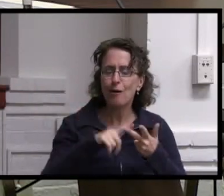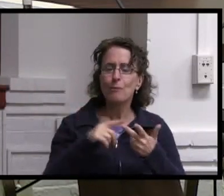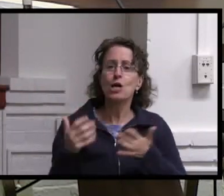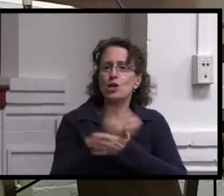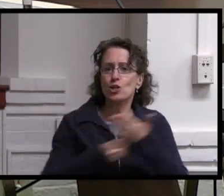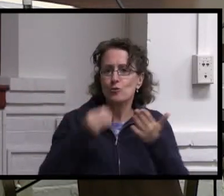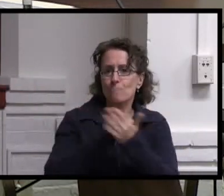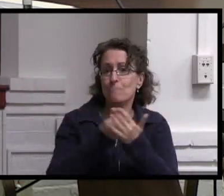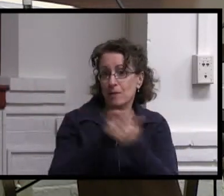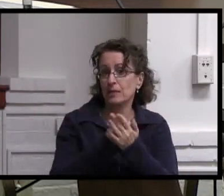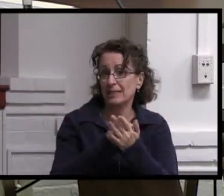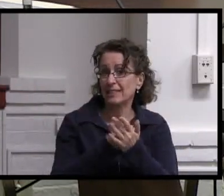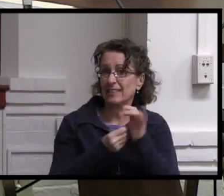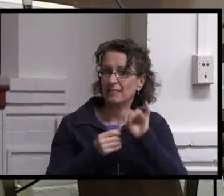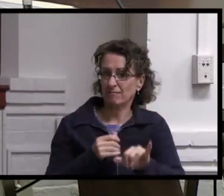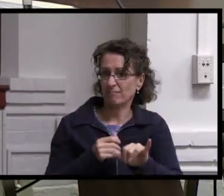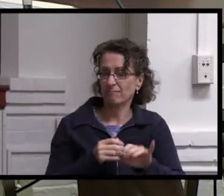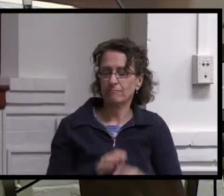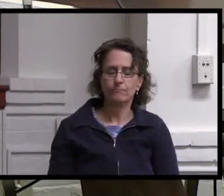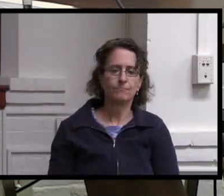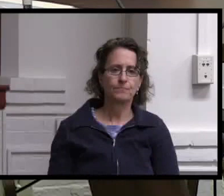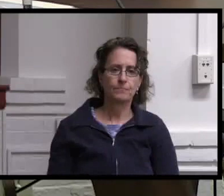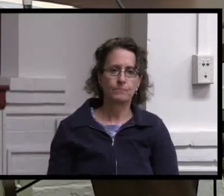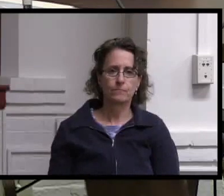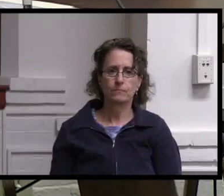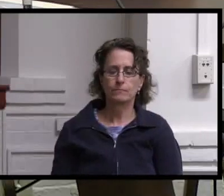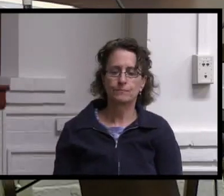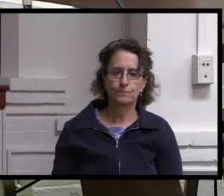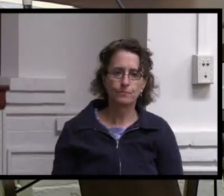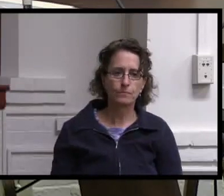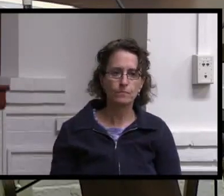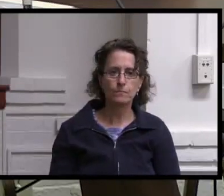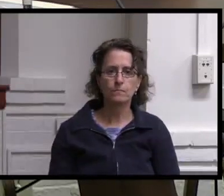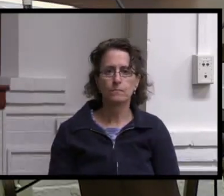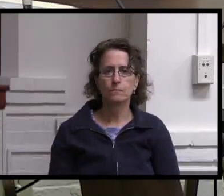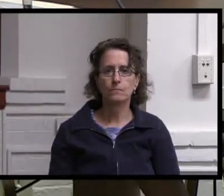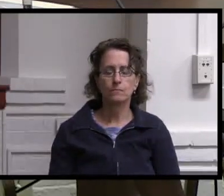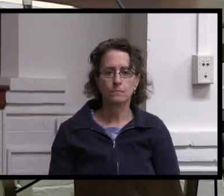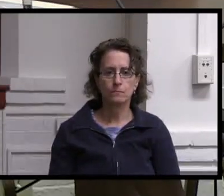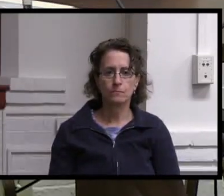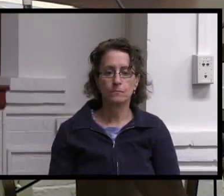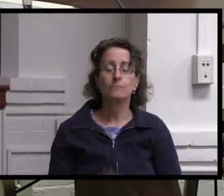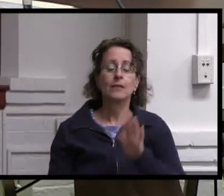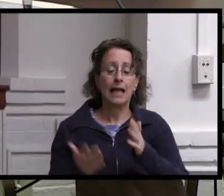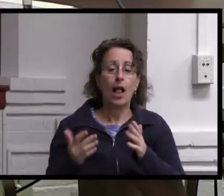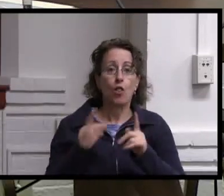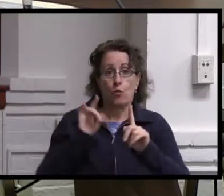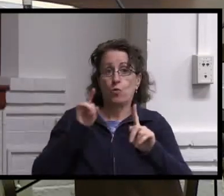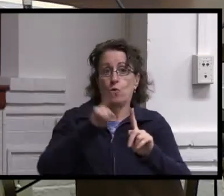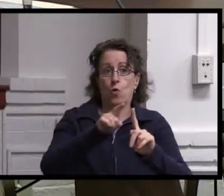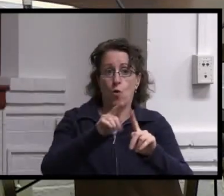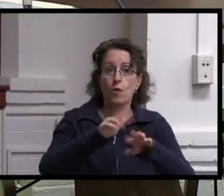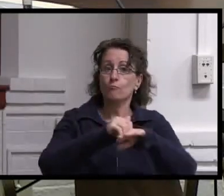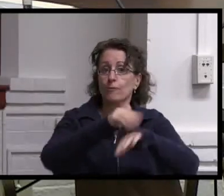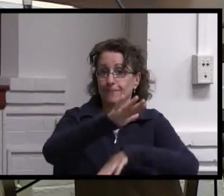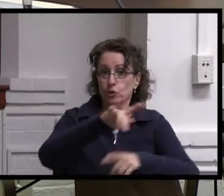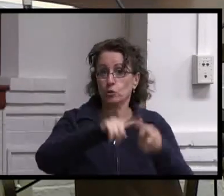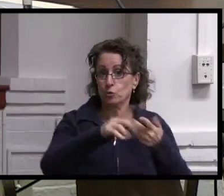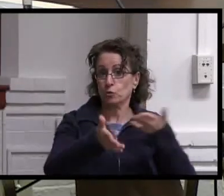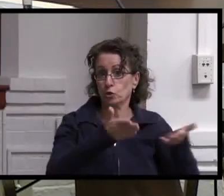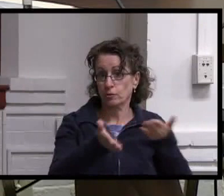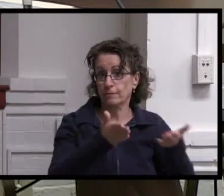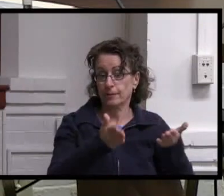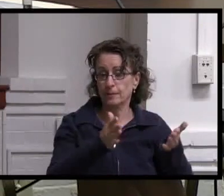at large. The goal would be to provide, once again, referrals and services, but as a part of